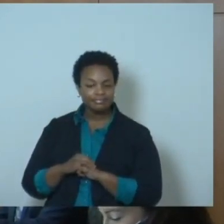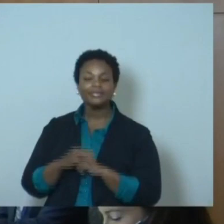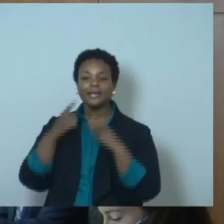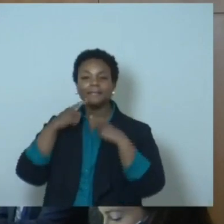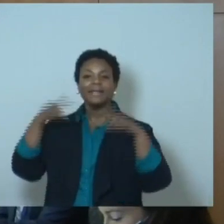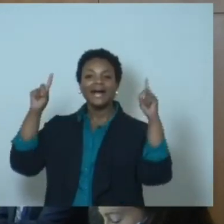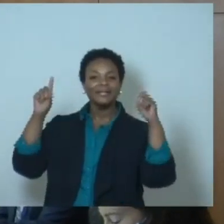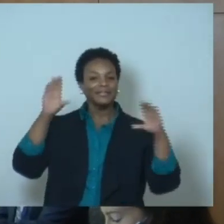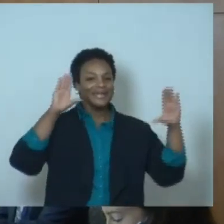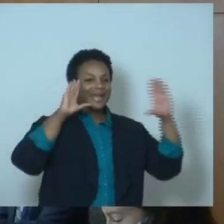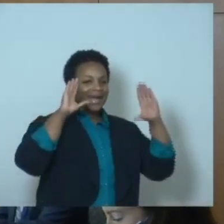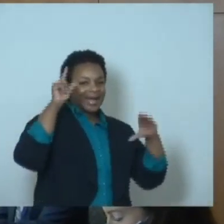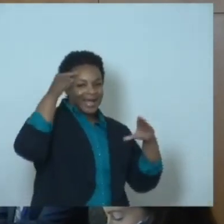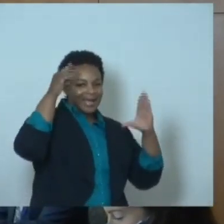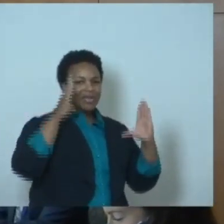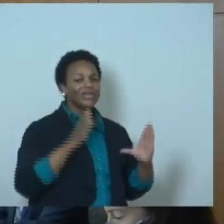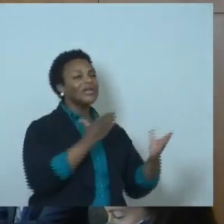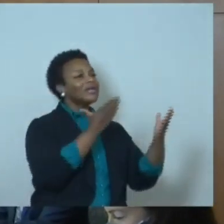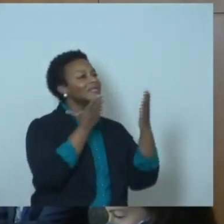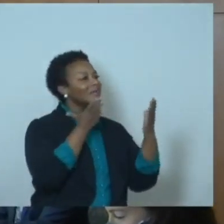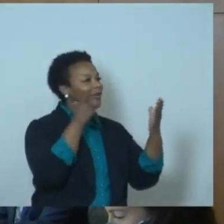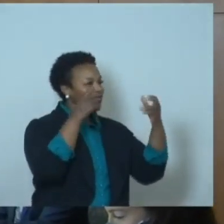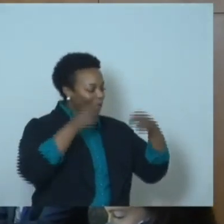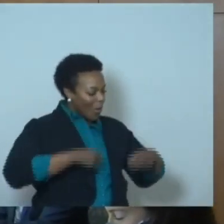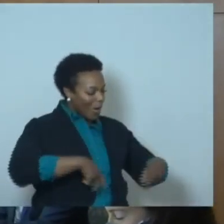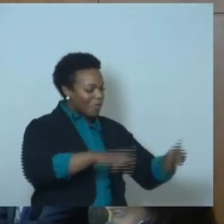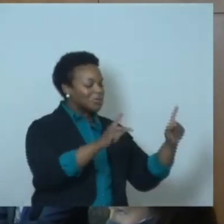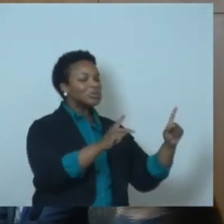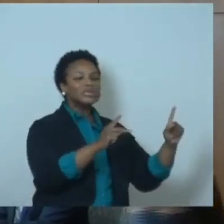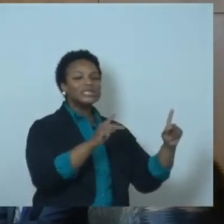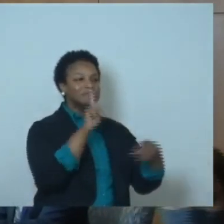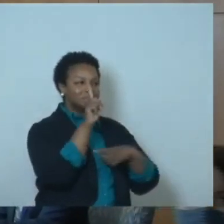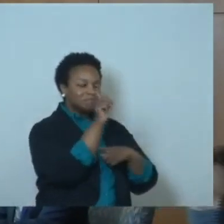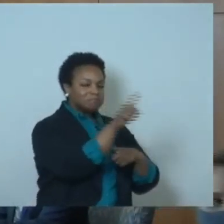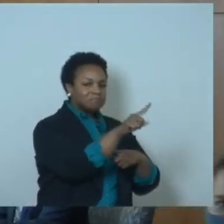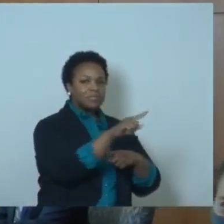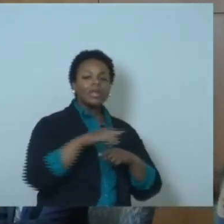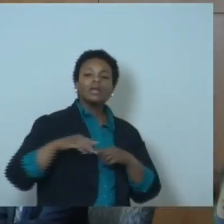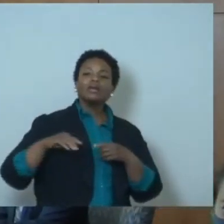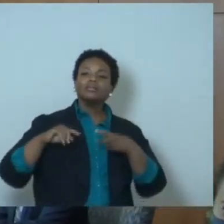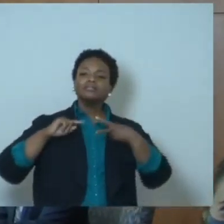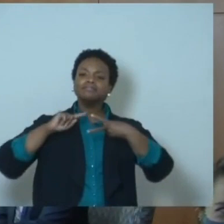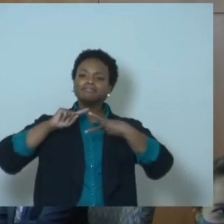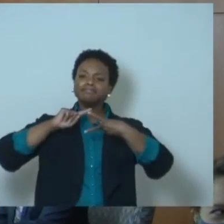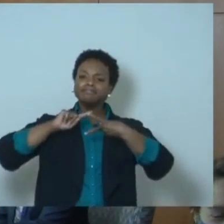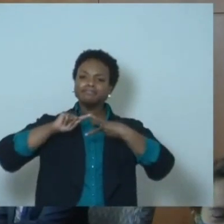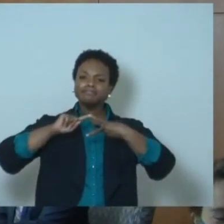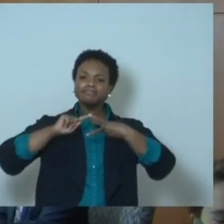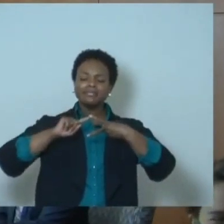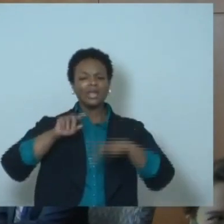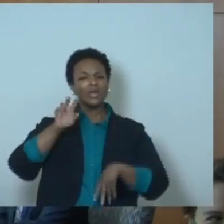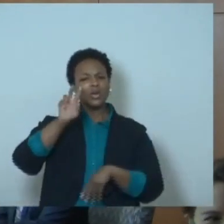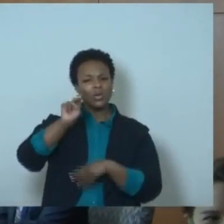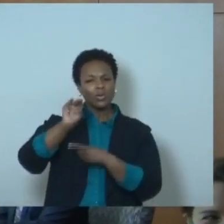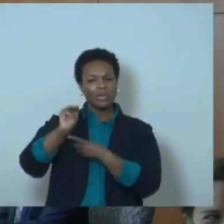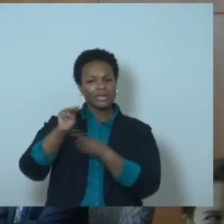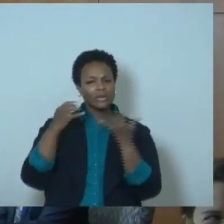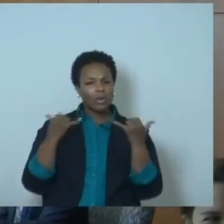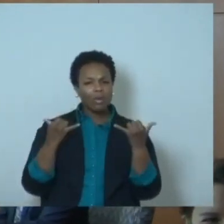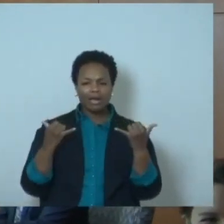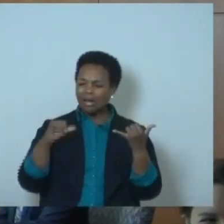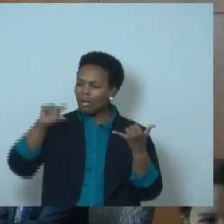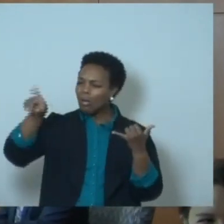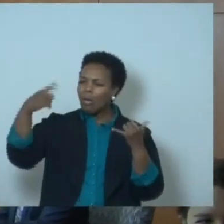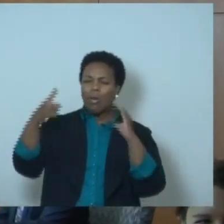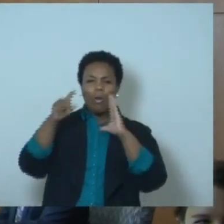Hi, Governor. Thank you for this opportunity. First question I want to start with is New Mexico right now is one of the only states that is